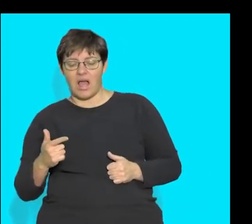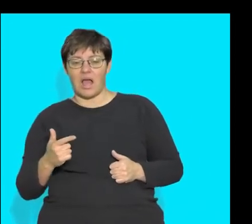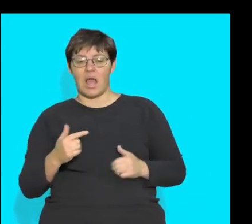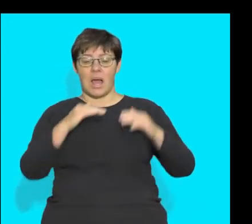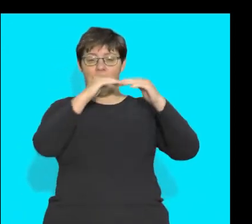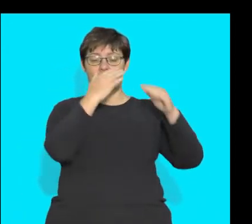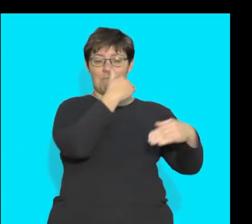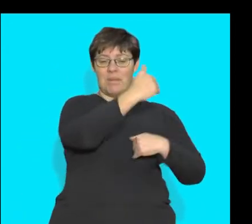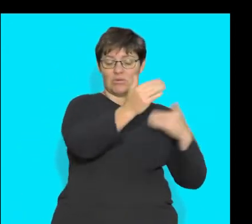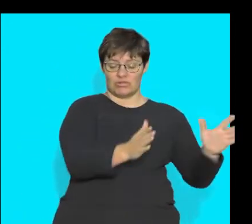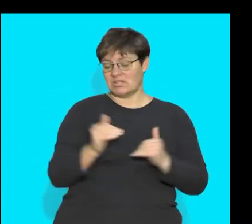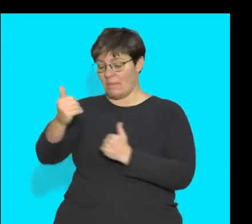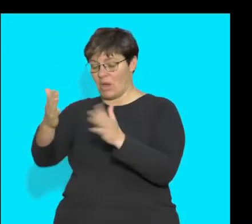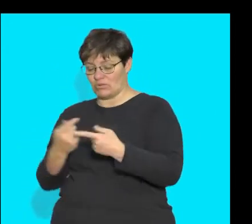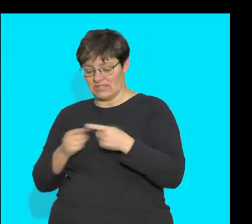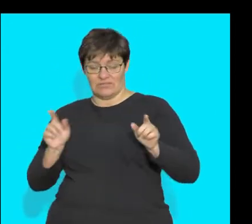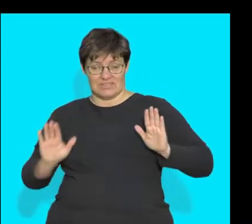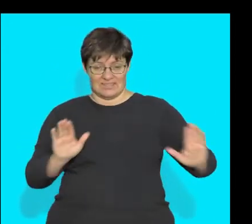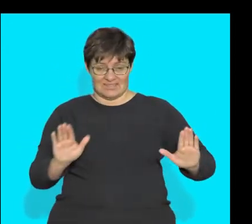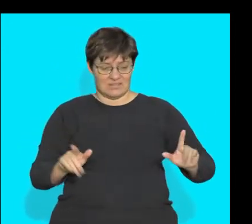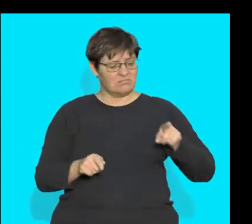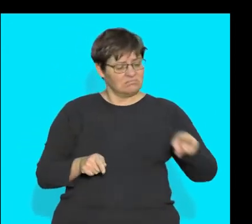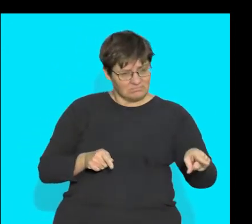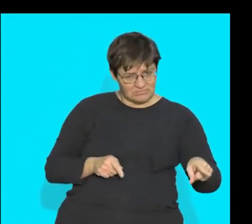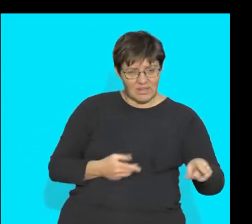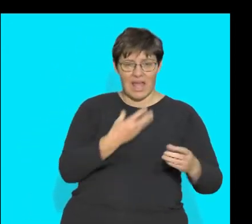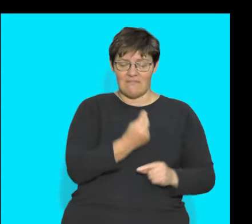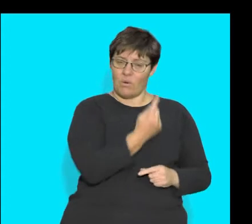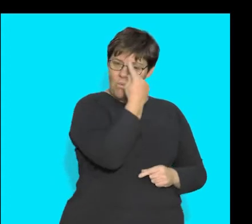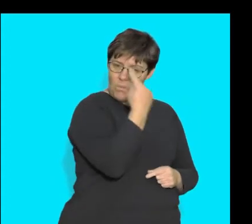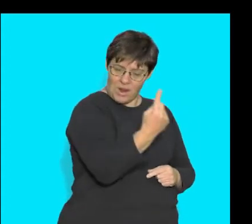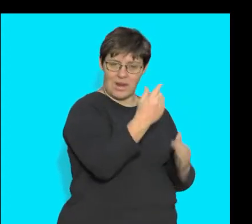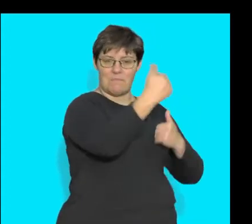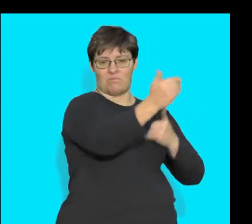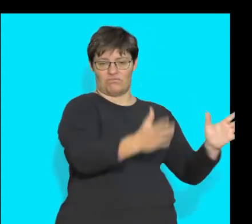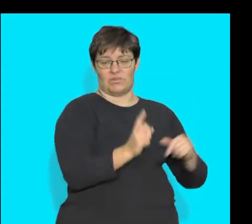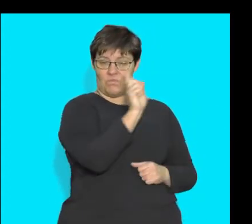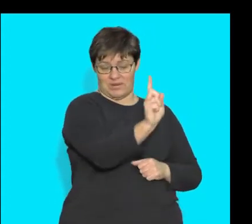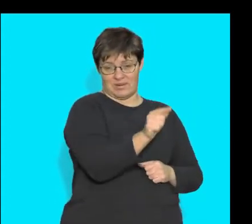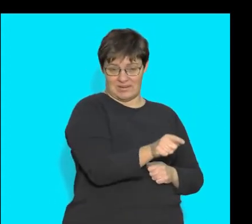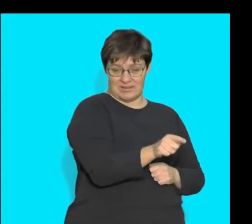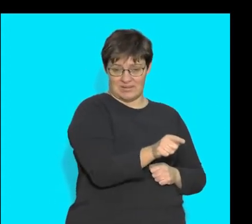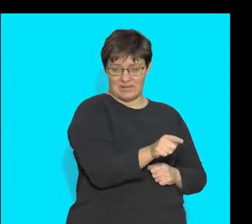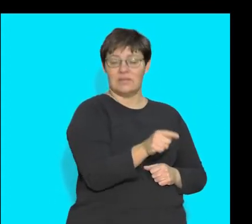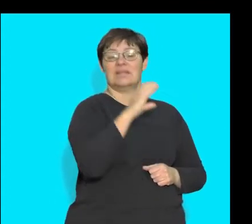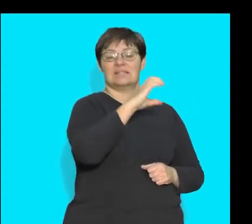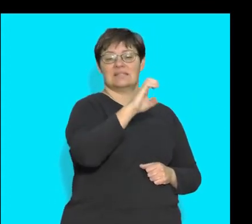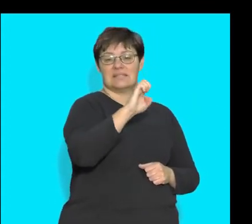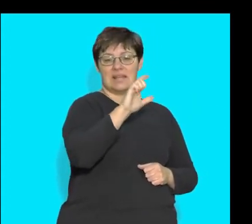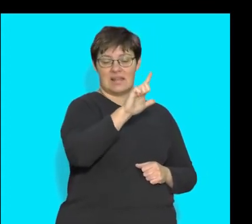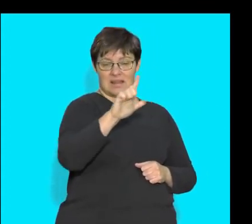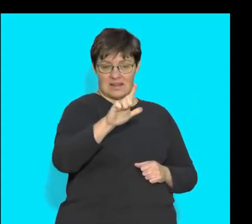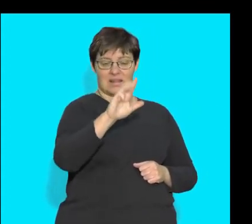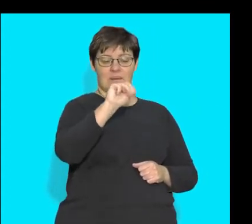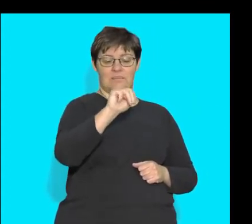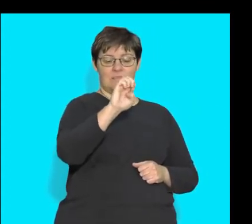we have a look here, an animal cell has one boundary, and that is going to be the